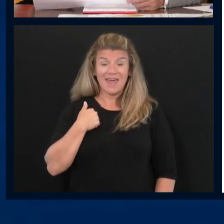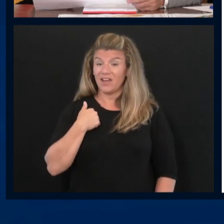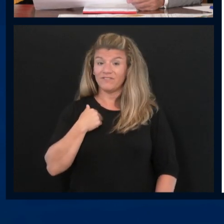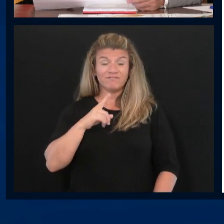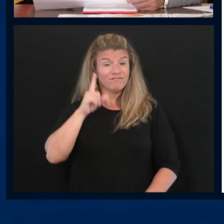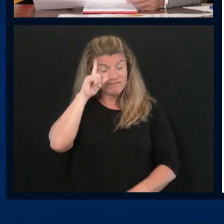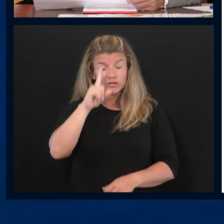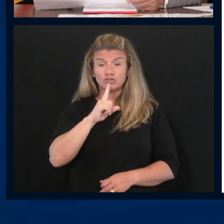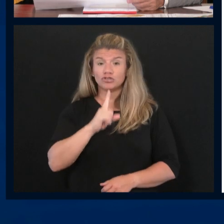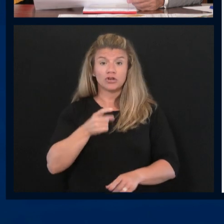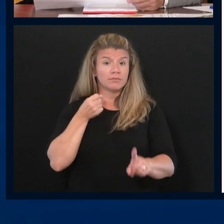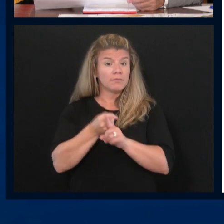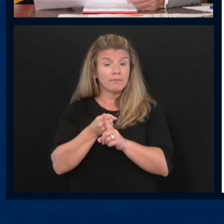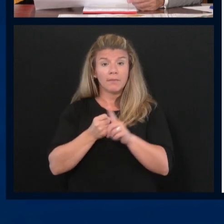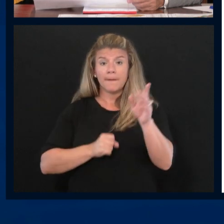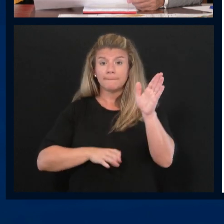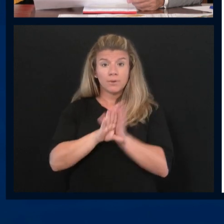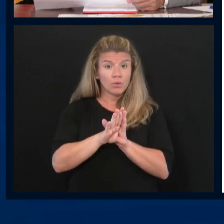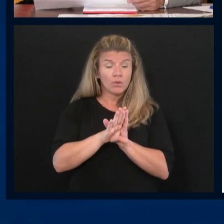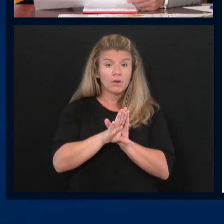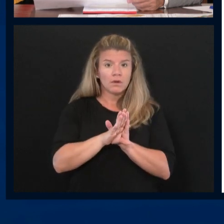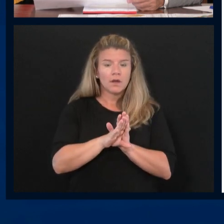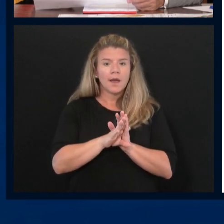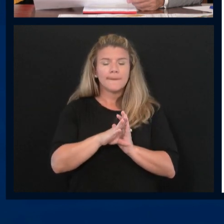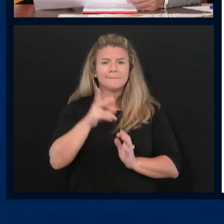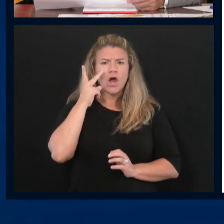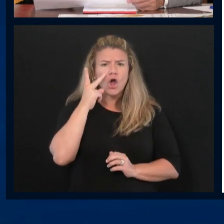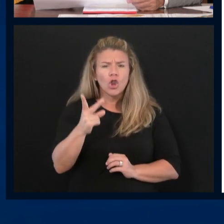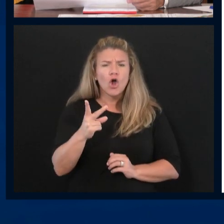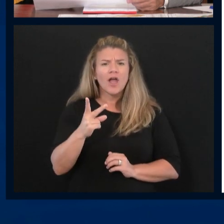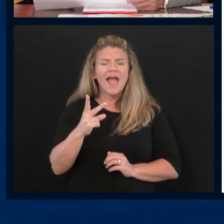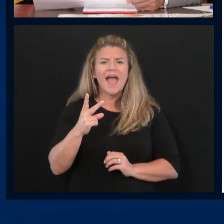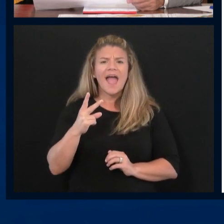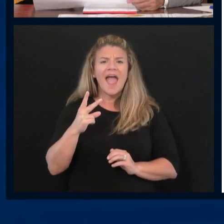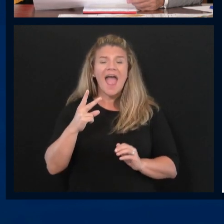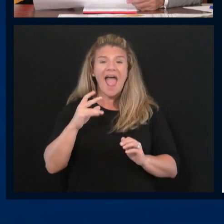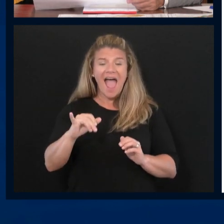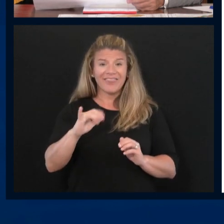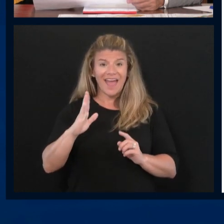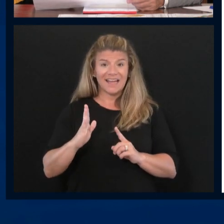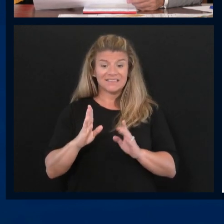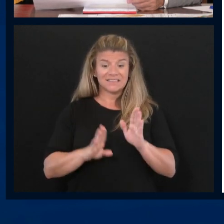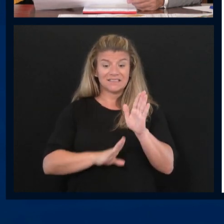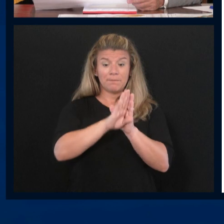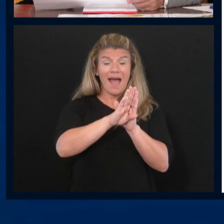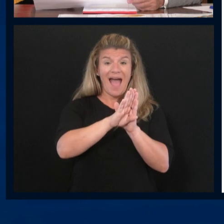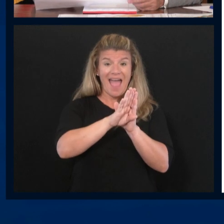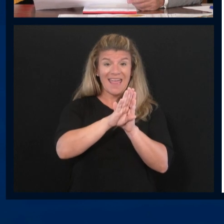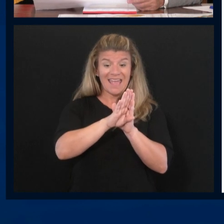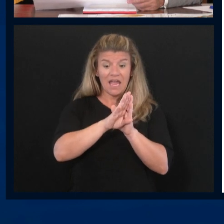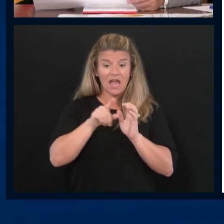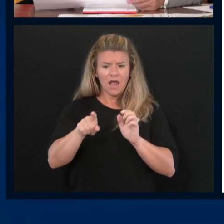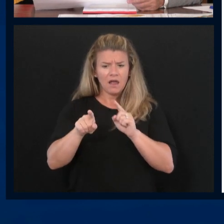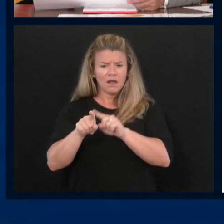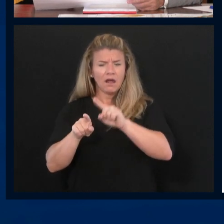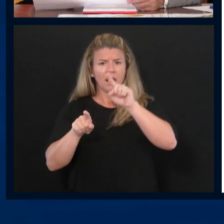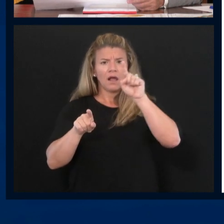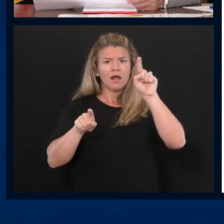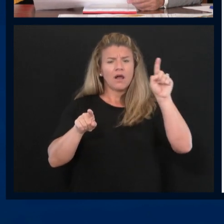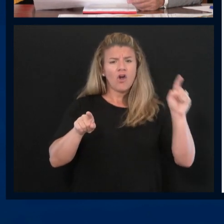outbreak. But look at the level of the spike compared to Huttonsville, way over on the right-hand